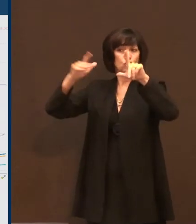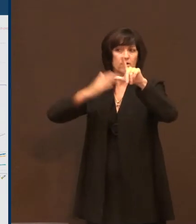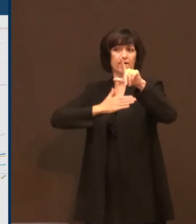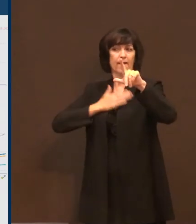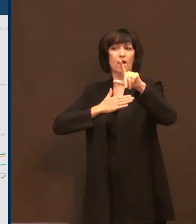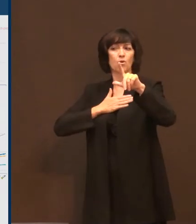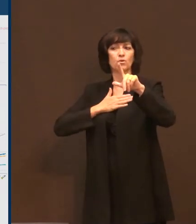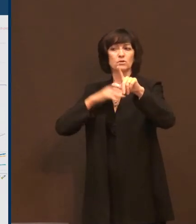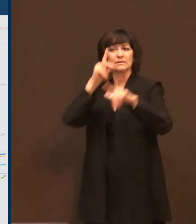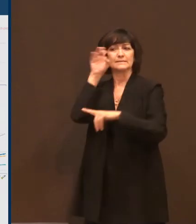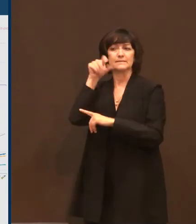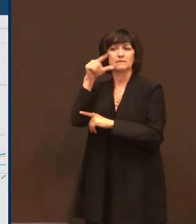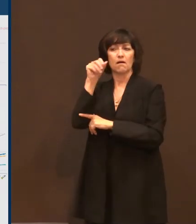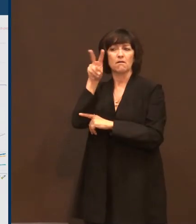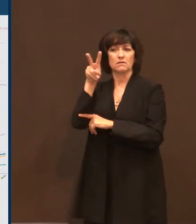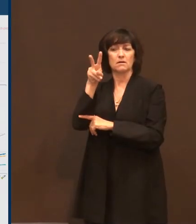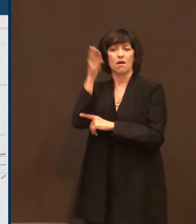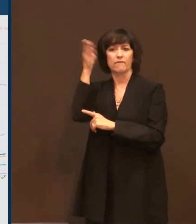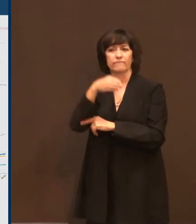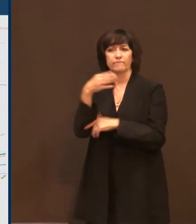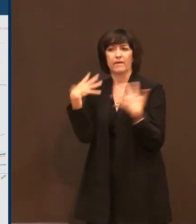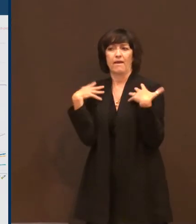Community on the